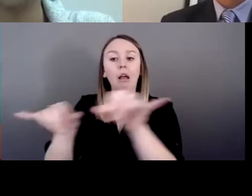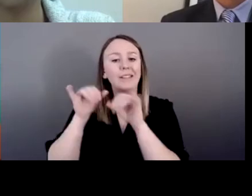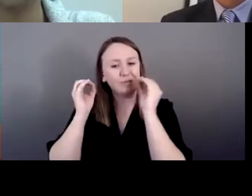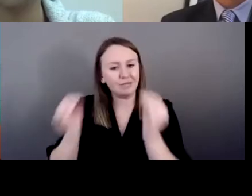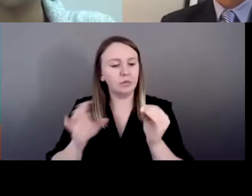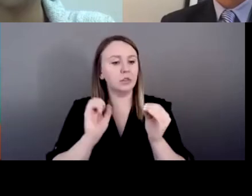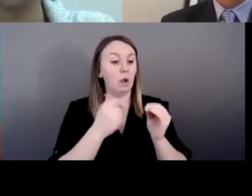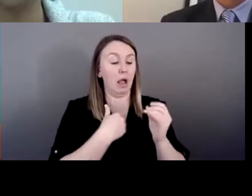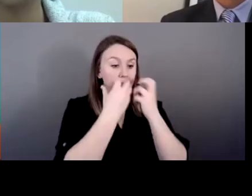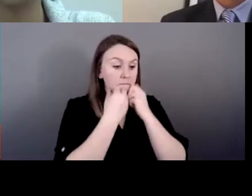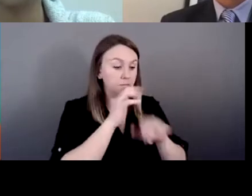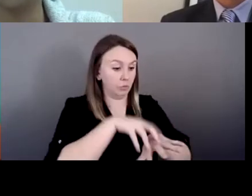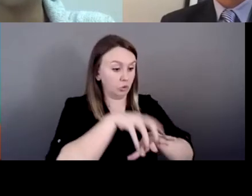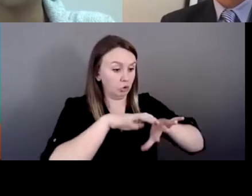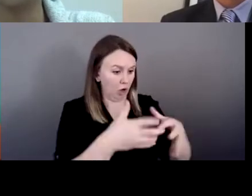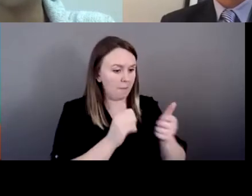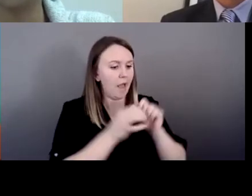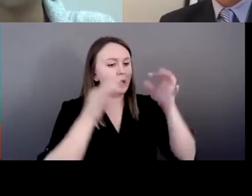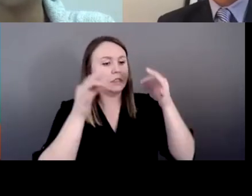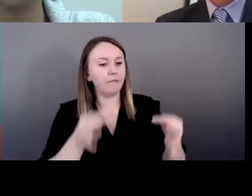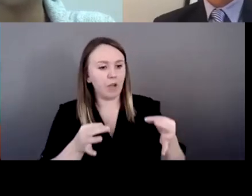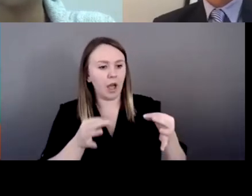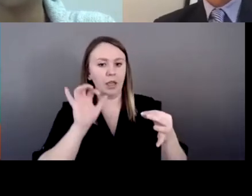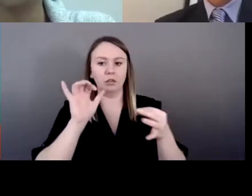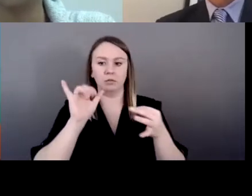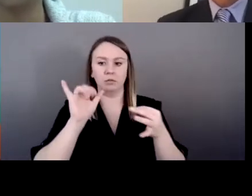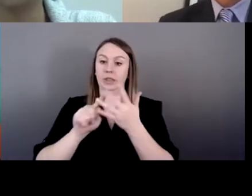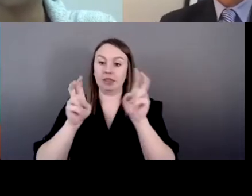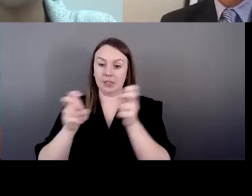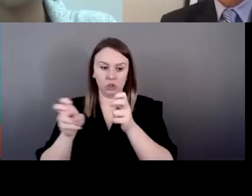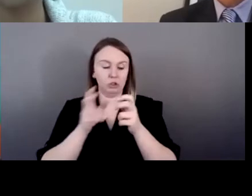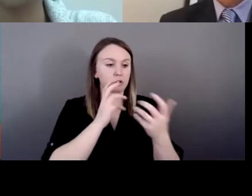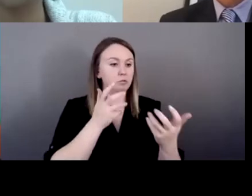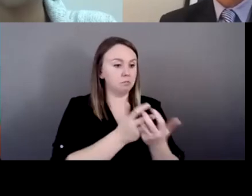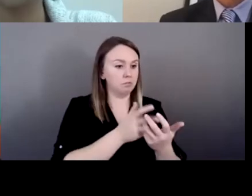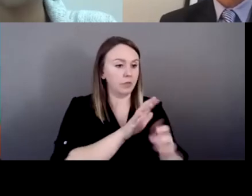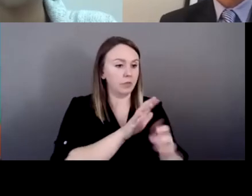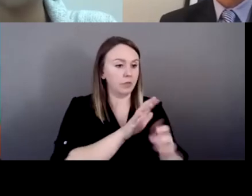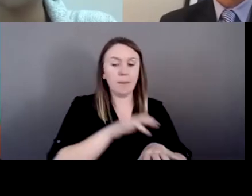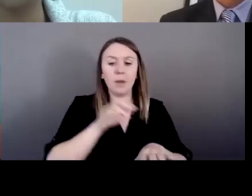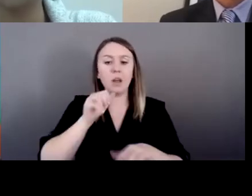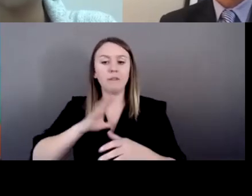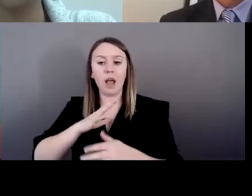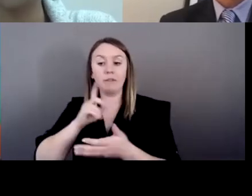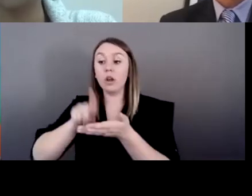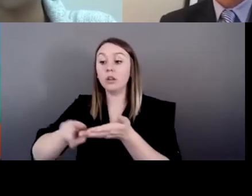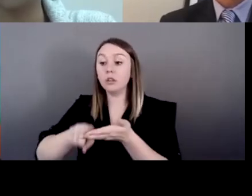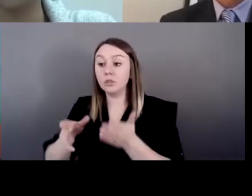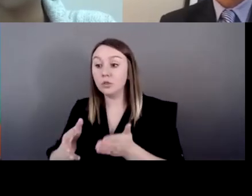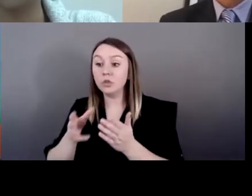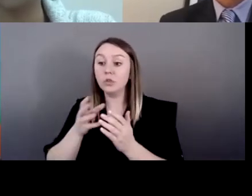issues in the ways that they need to for their own community. It's not okay for researchers, and even at a state level, to compare and